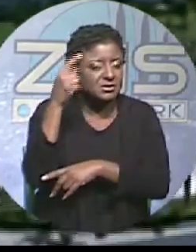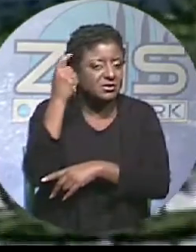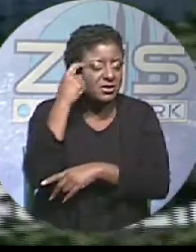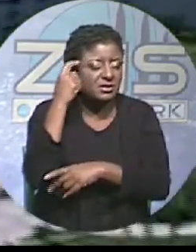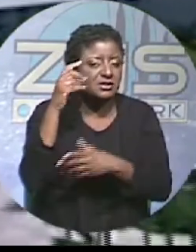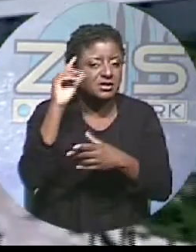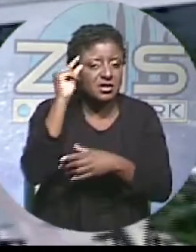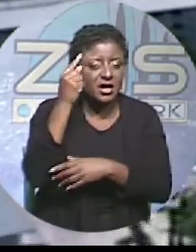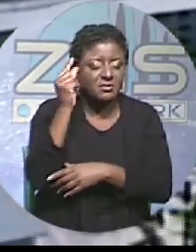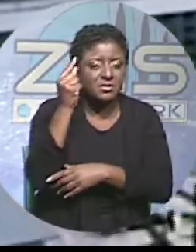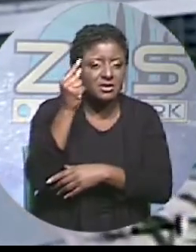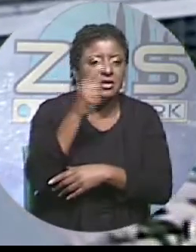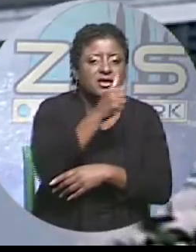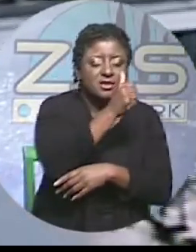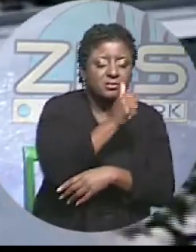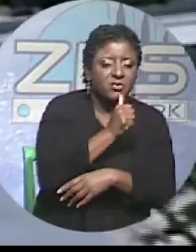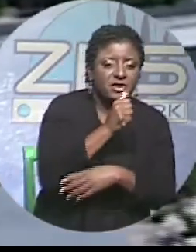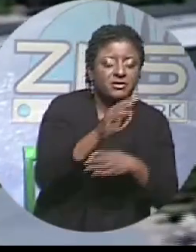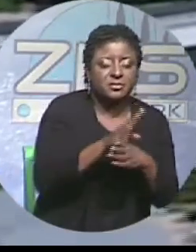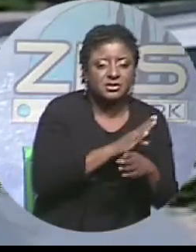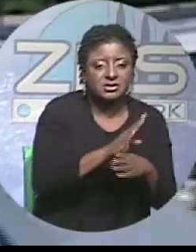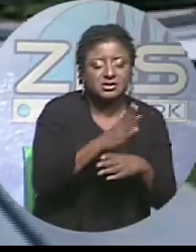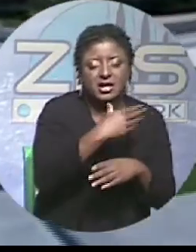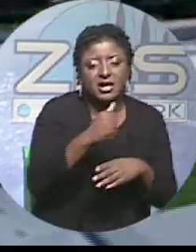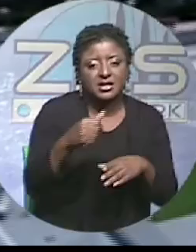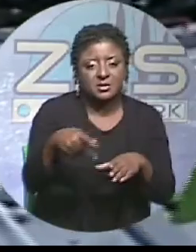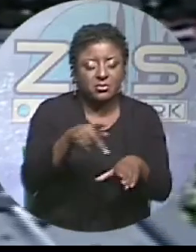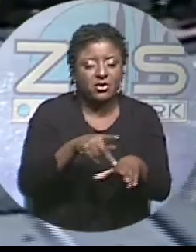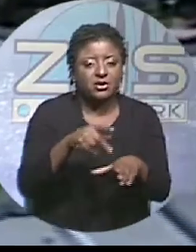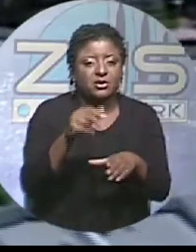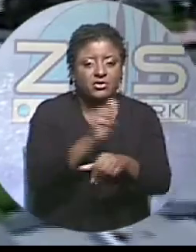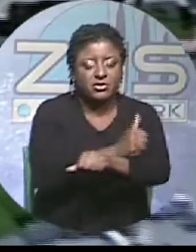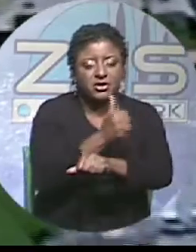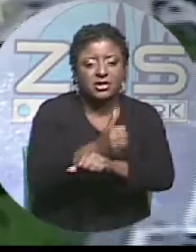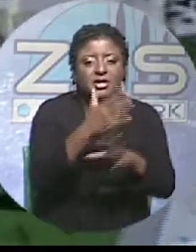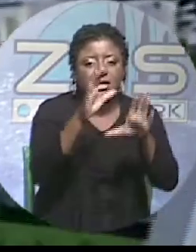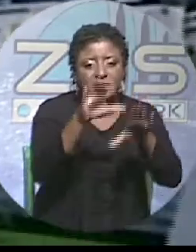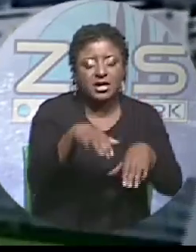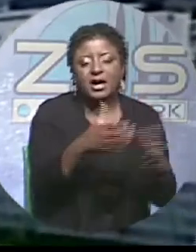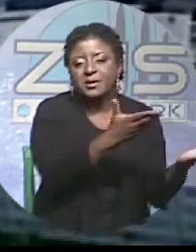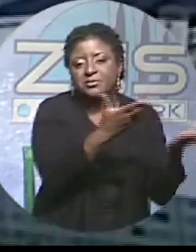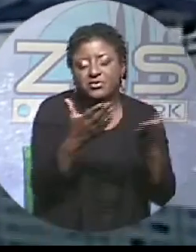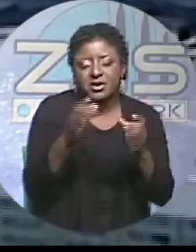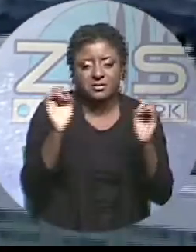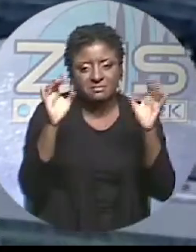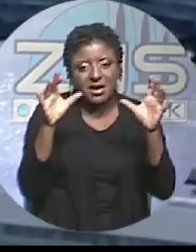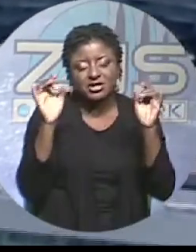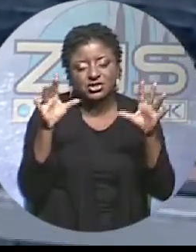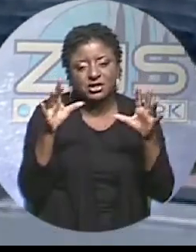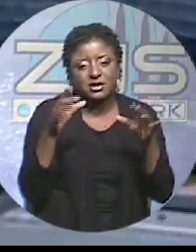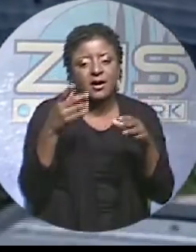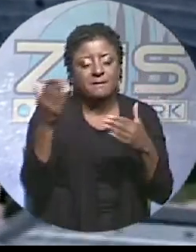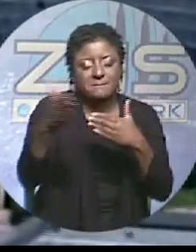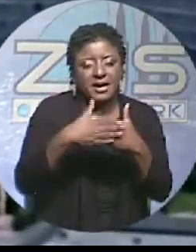Port Authority can bring the magic back to Freeport, Grand Bahama. Chinayana Wall Ferguson, ZNS Network News.